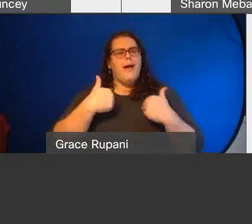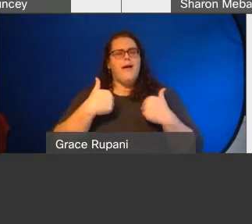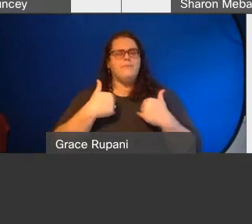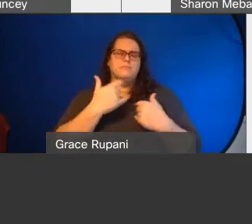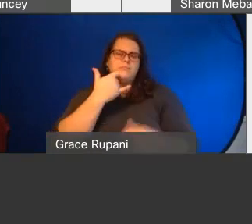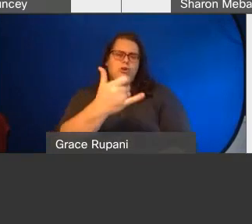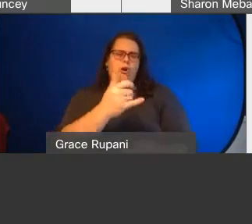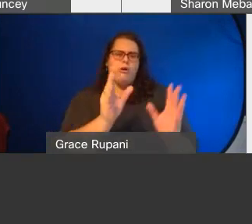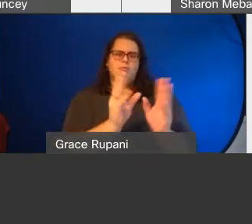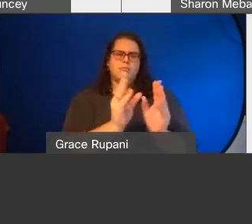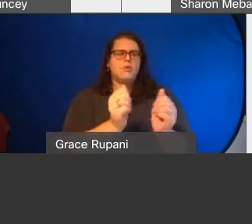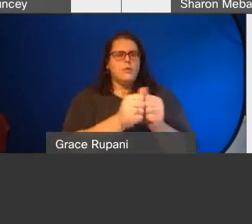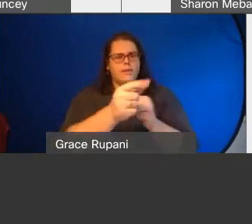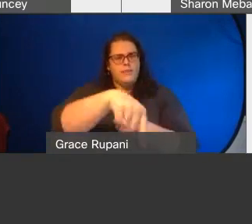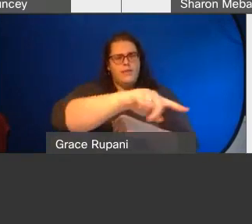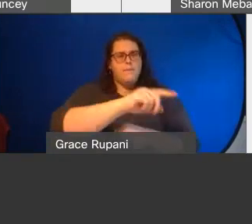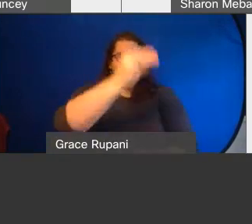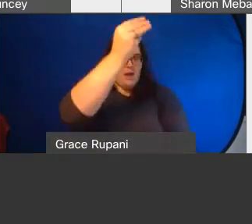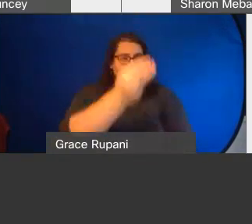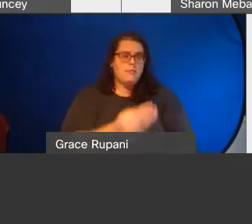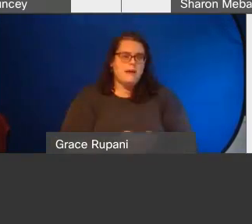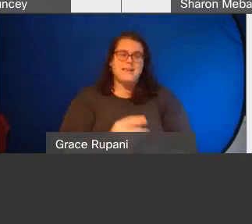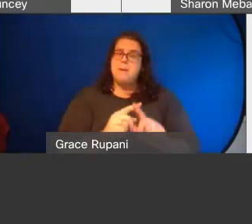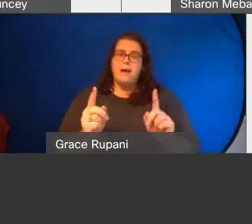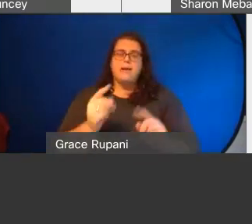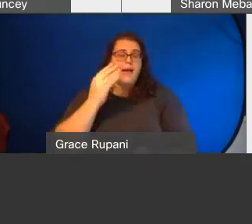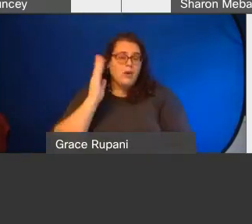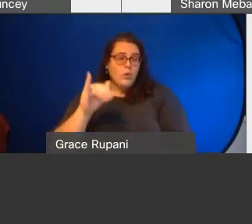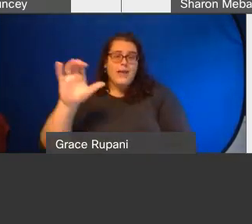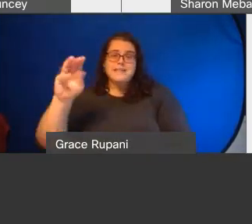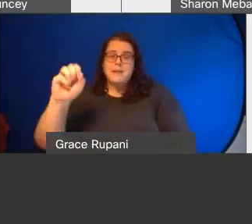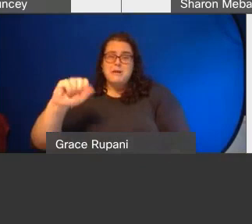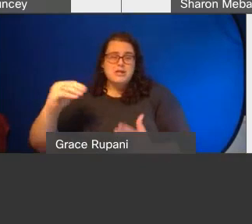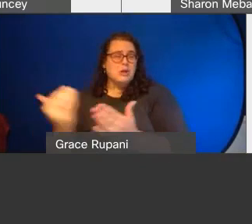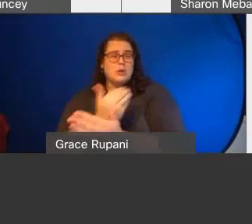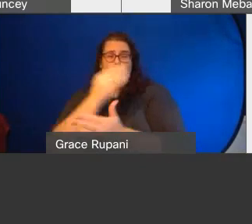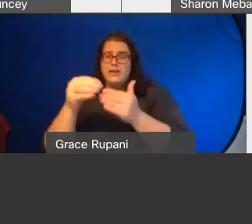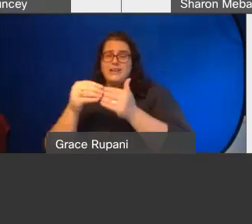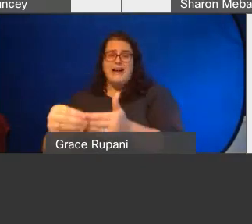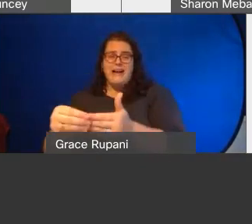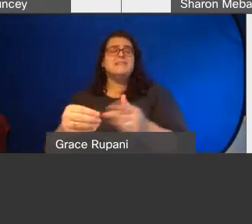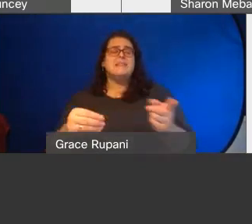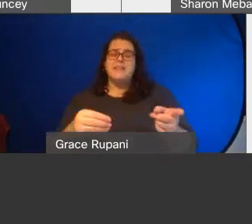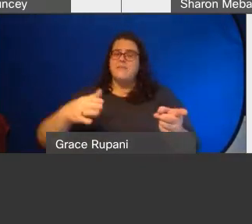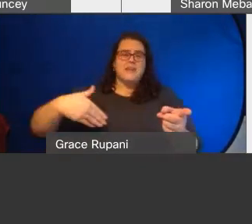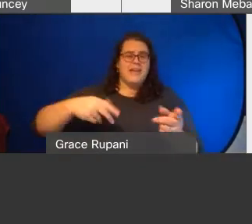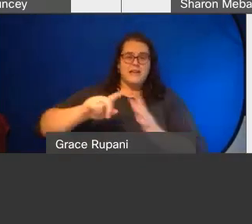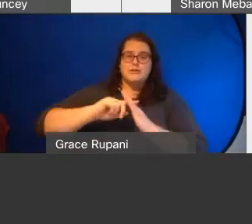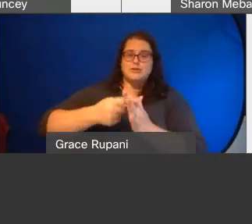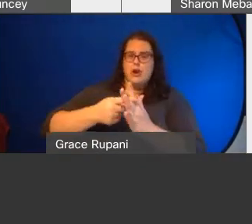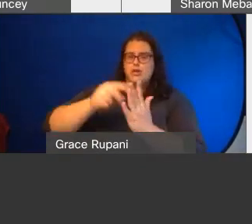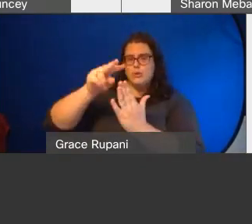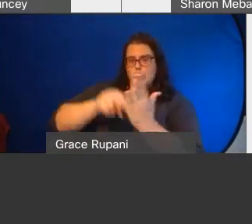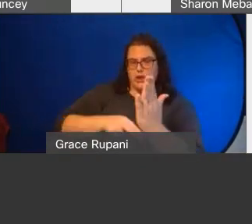if in fact they have not begun to look at the CMS guidance, that I will absolutely make that an agenda item so that we can speak to those